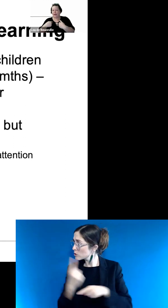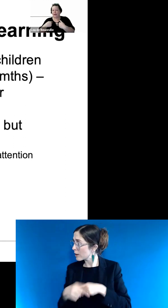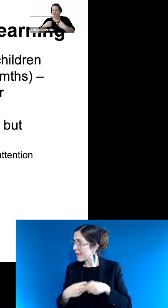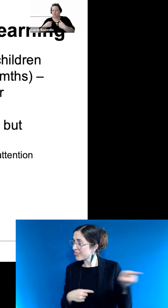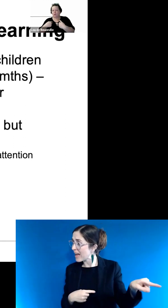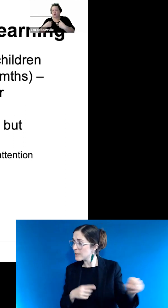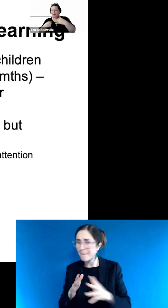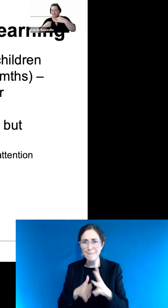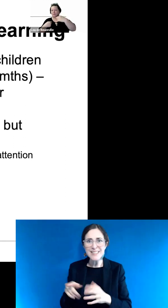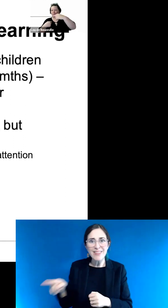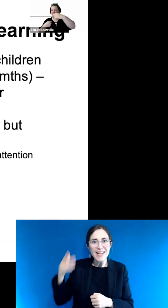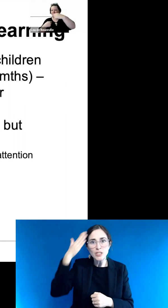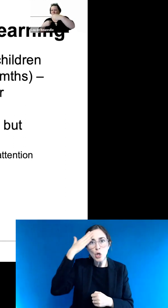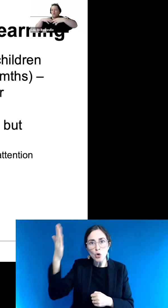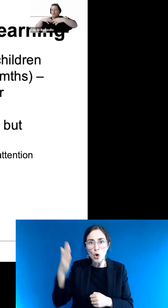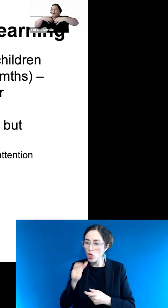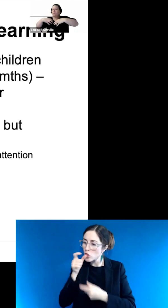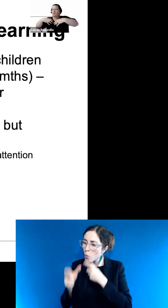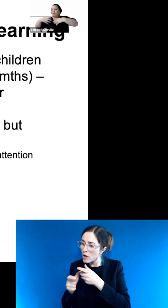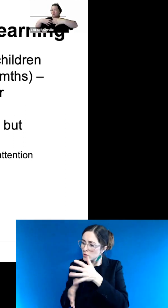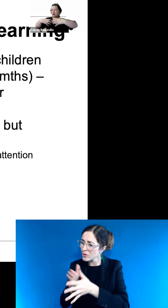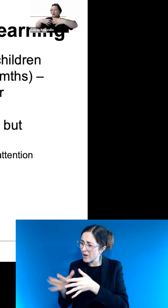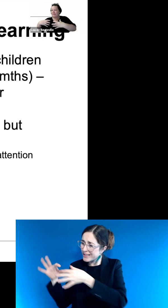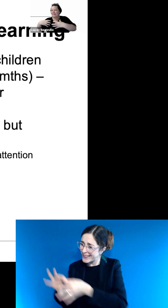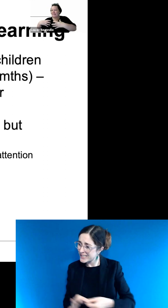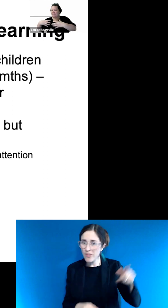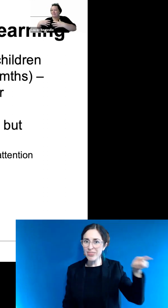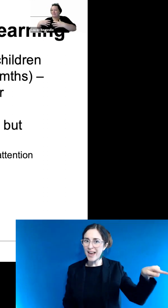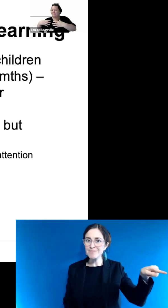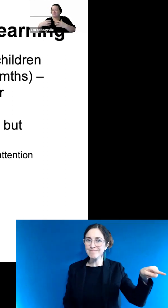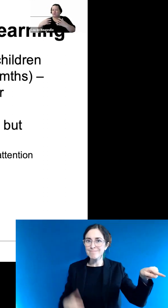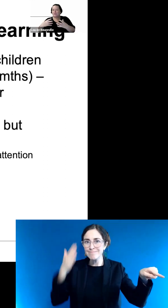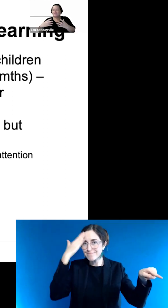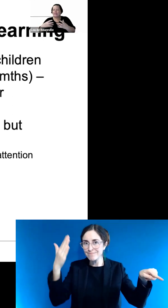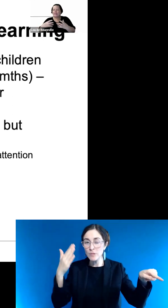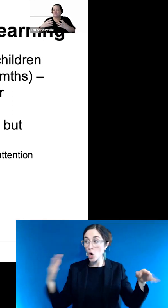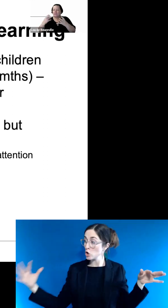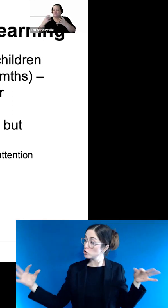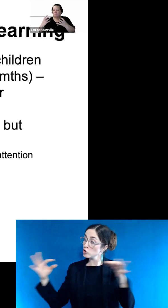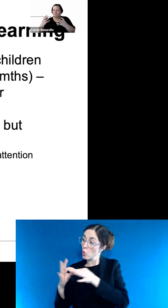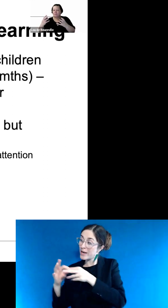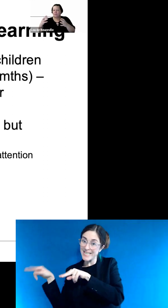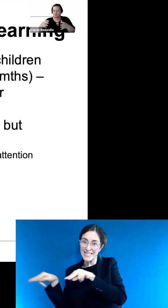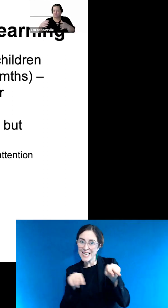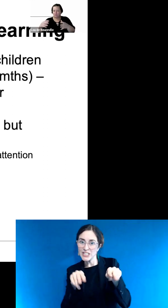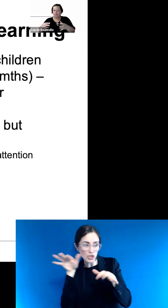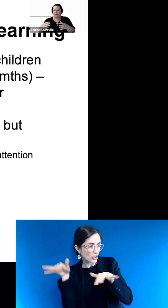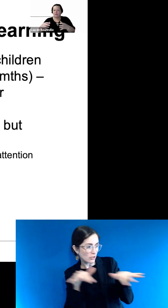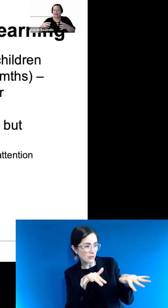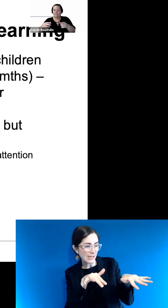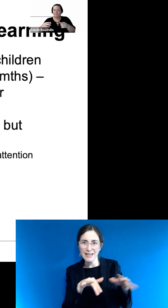learn that talking, what those words or signs mean. So joint attention is absolutely